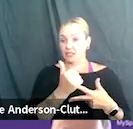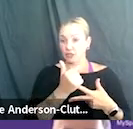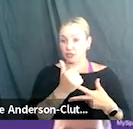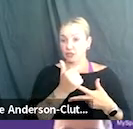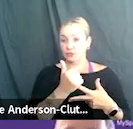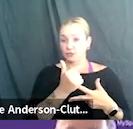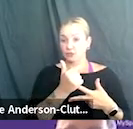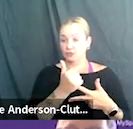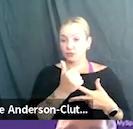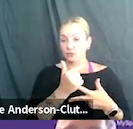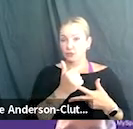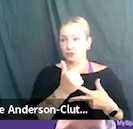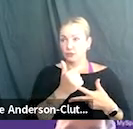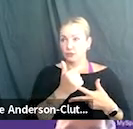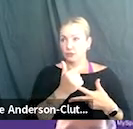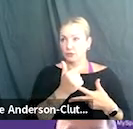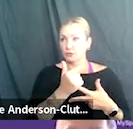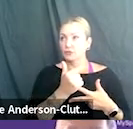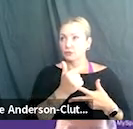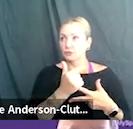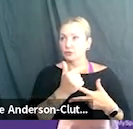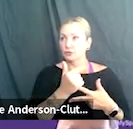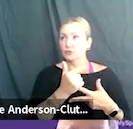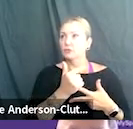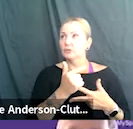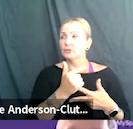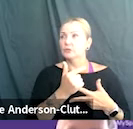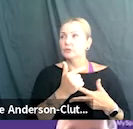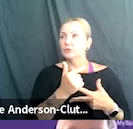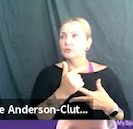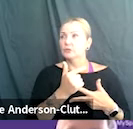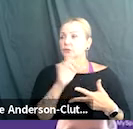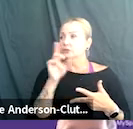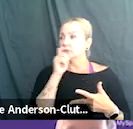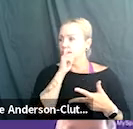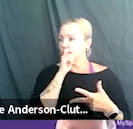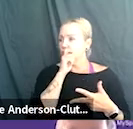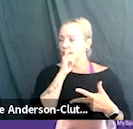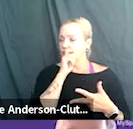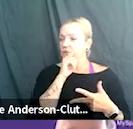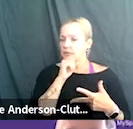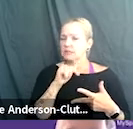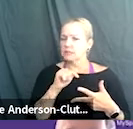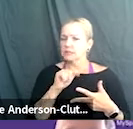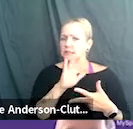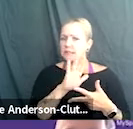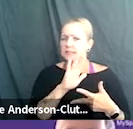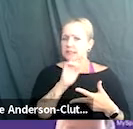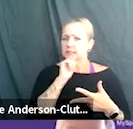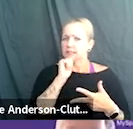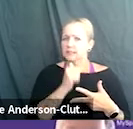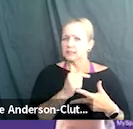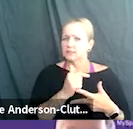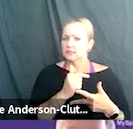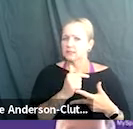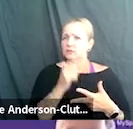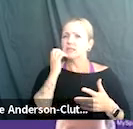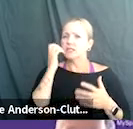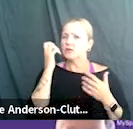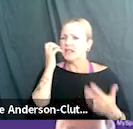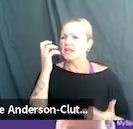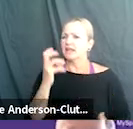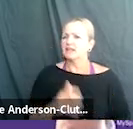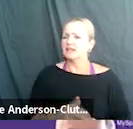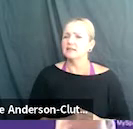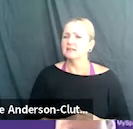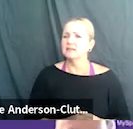his sister, who was next in line with the older of the two girls. He said, she was much more bothered. She was more